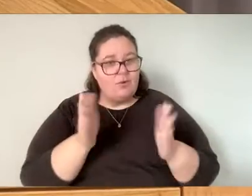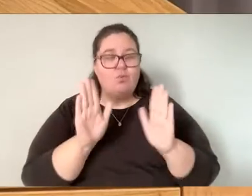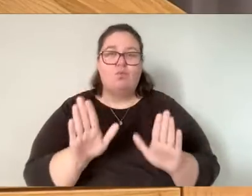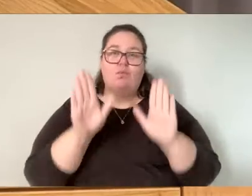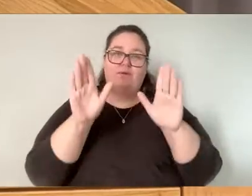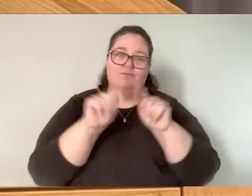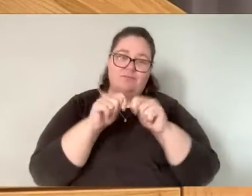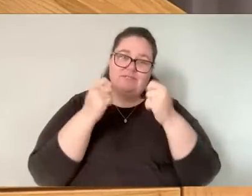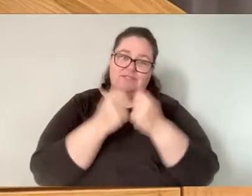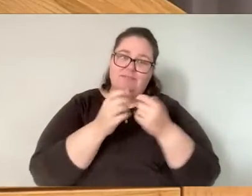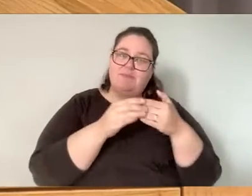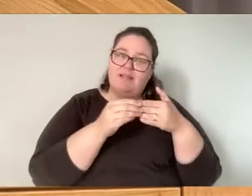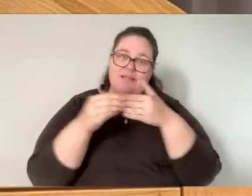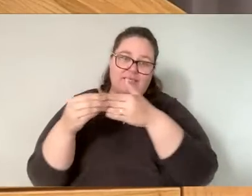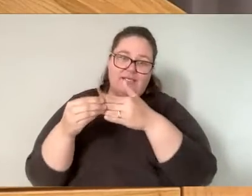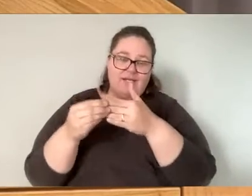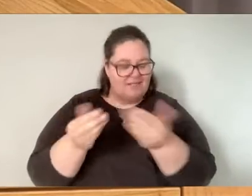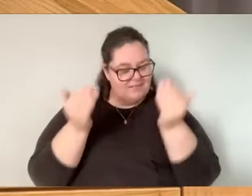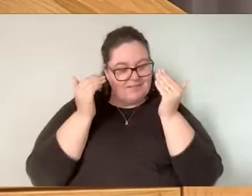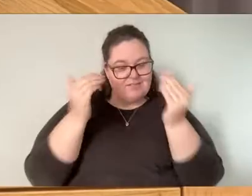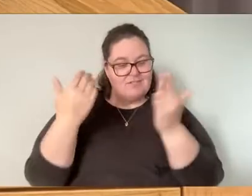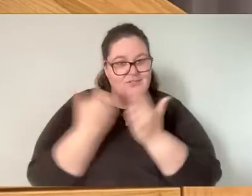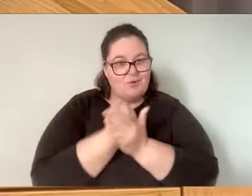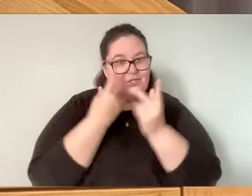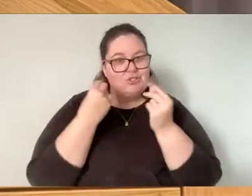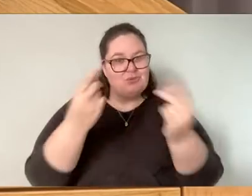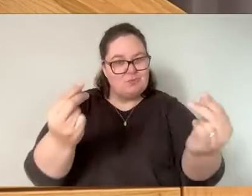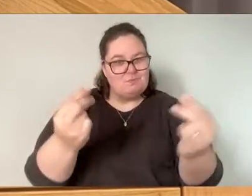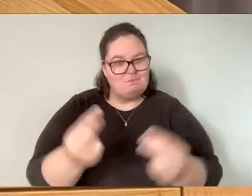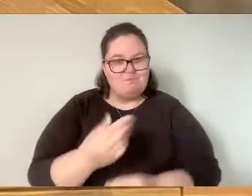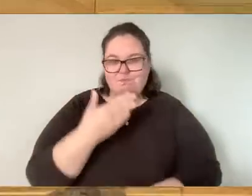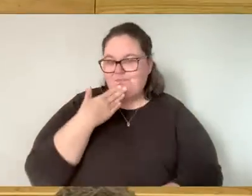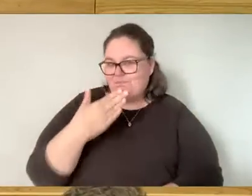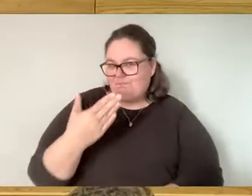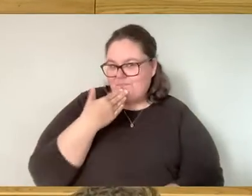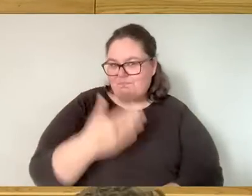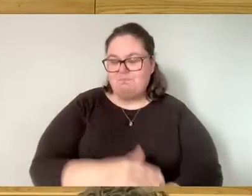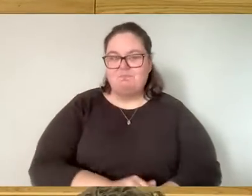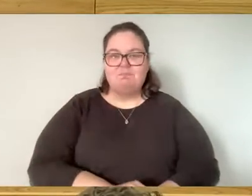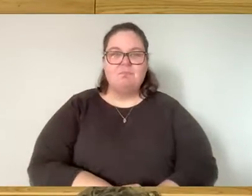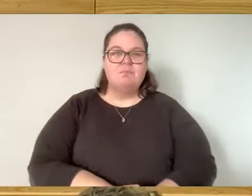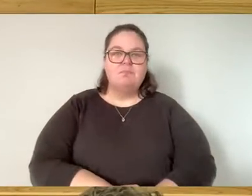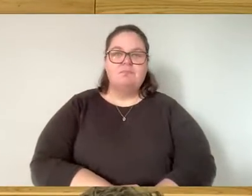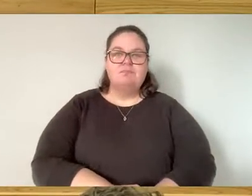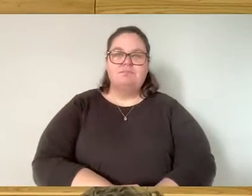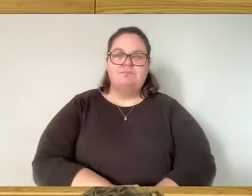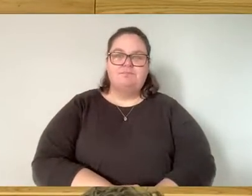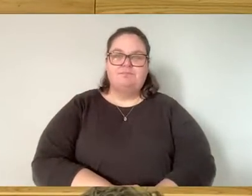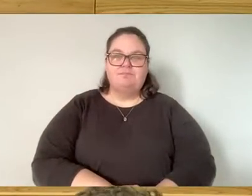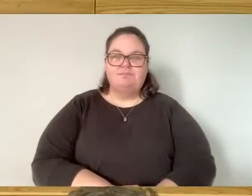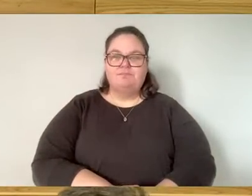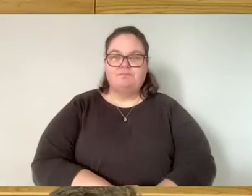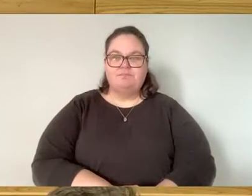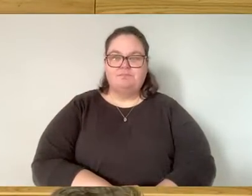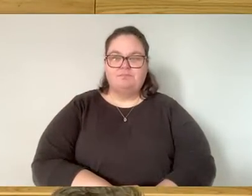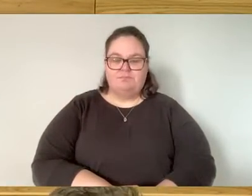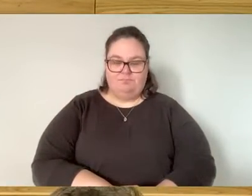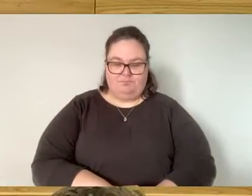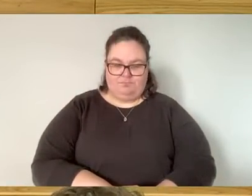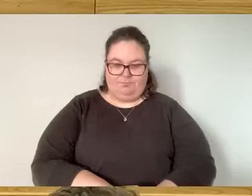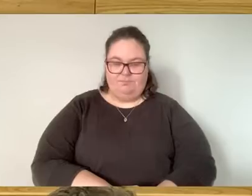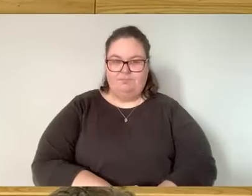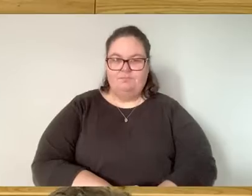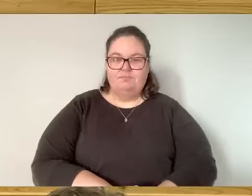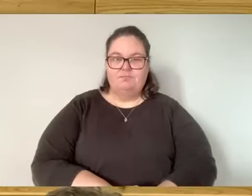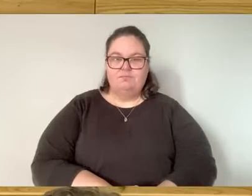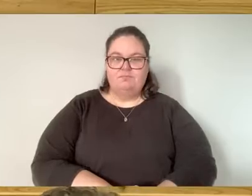this. Let's get going on the plan. Thank you. Merci. Je tiens à remercier tous nos invités. I'd like to thank all